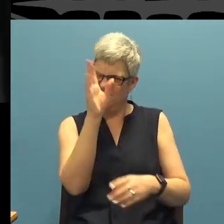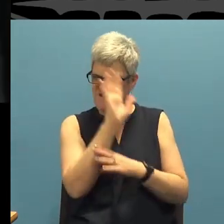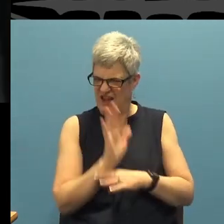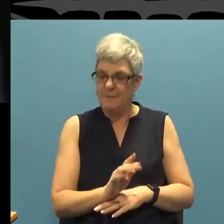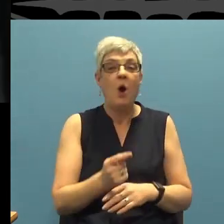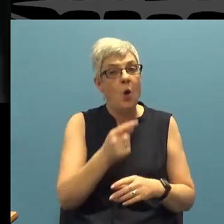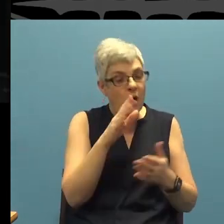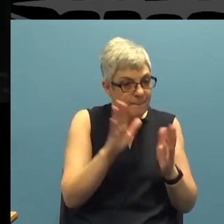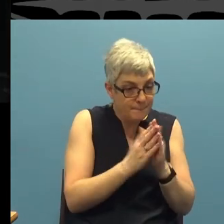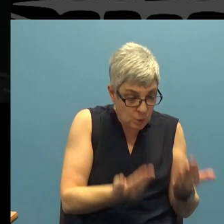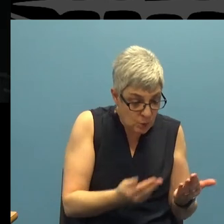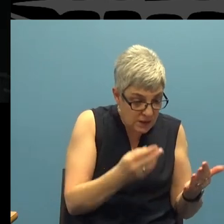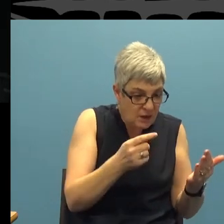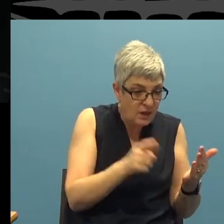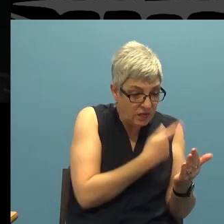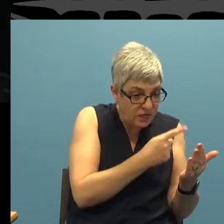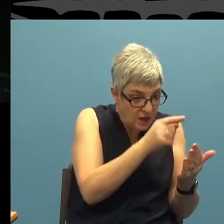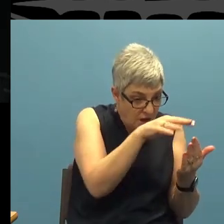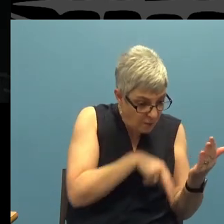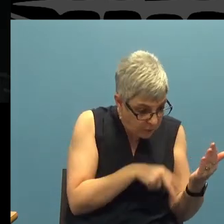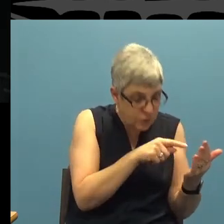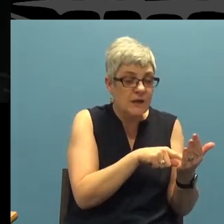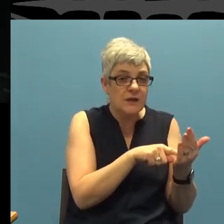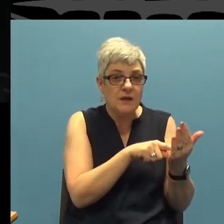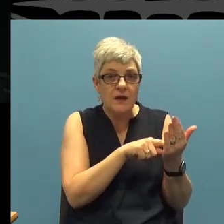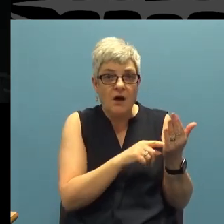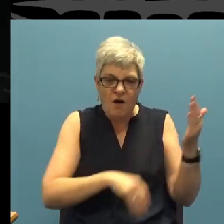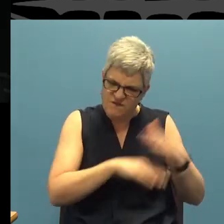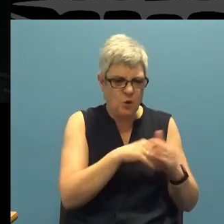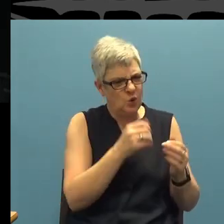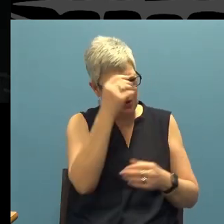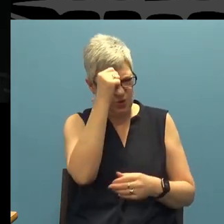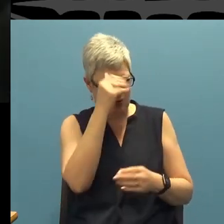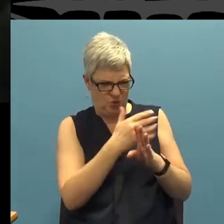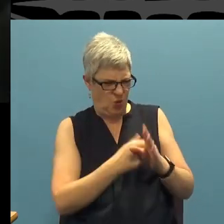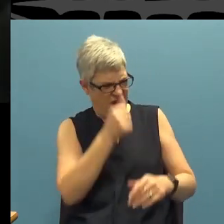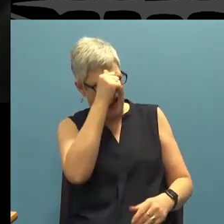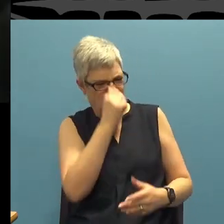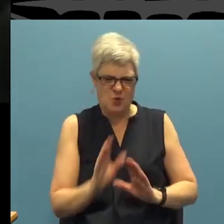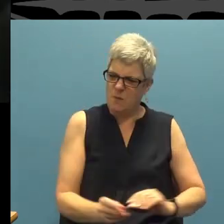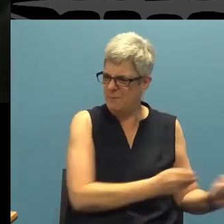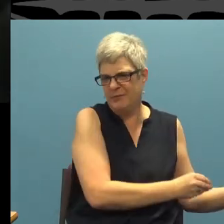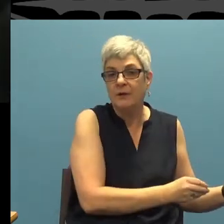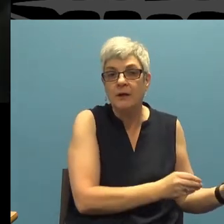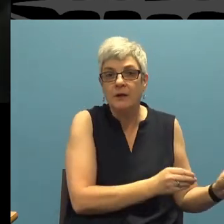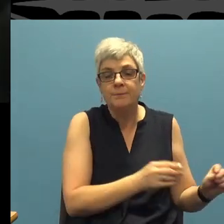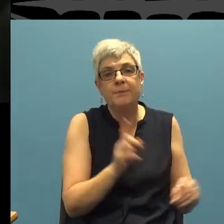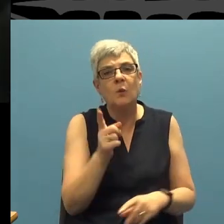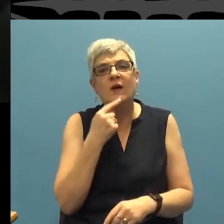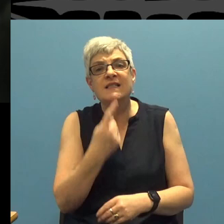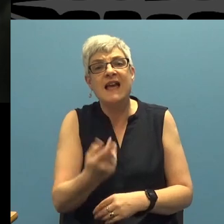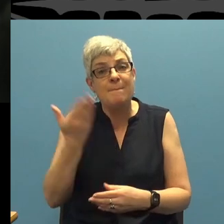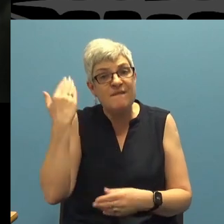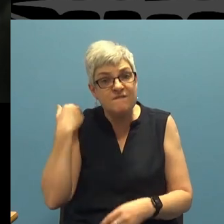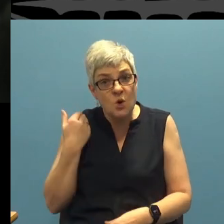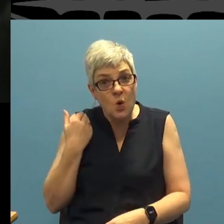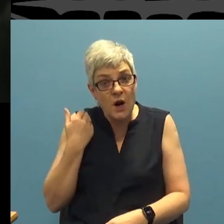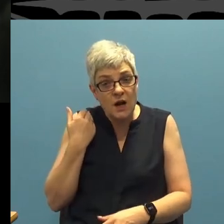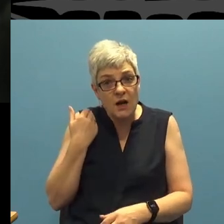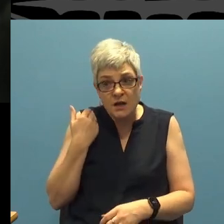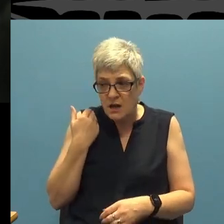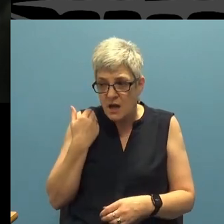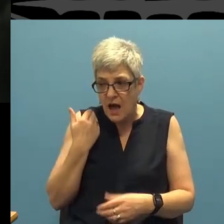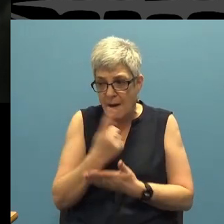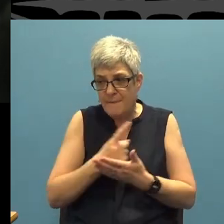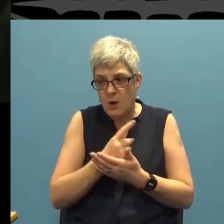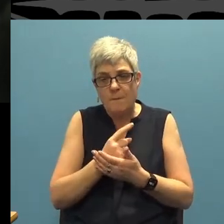because you had a quick look. So you get the whole story by skim reading one page in a book. And what I said before, about him